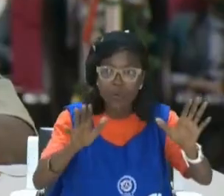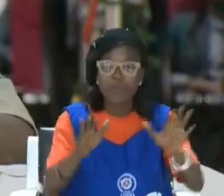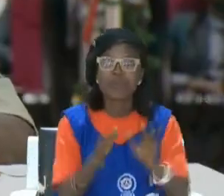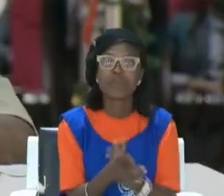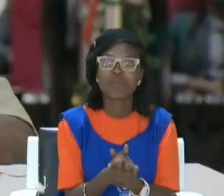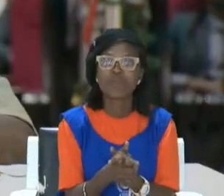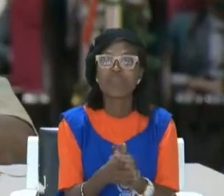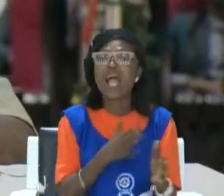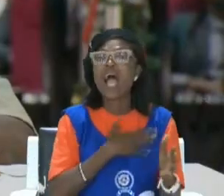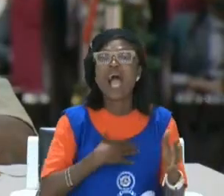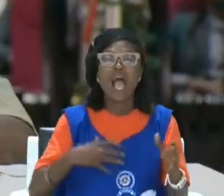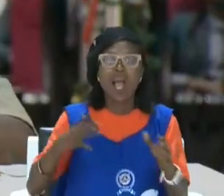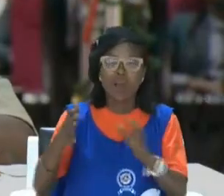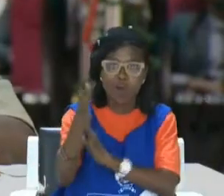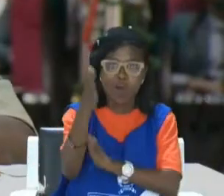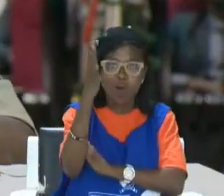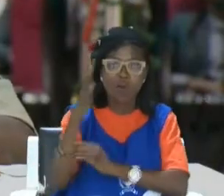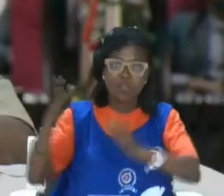and God caught him.